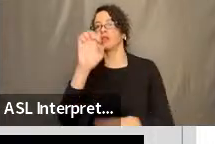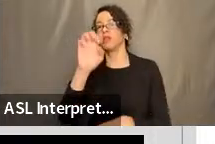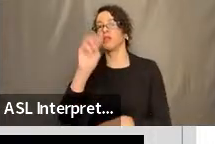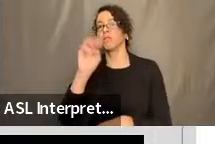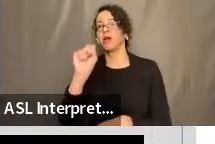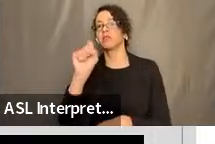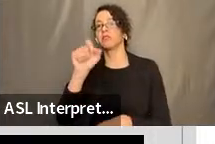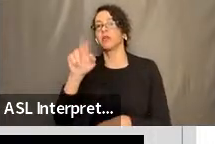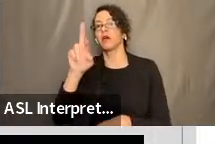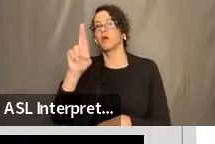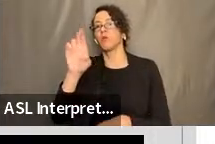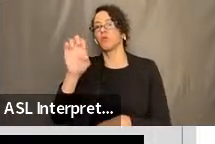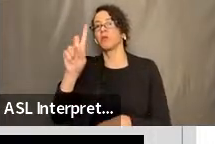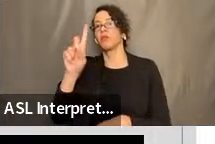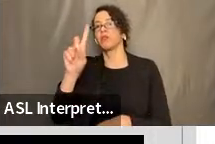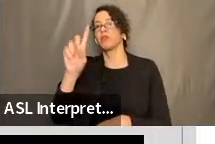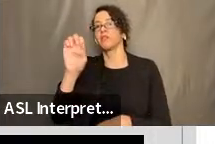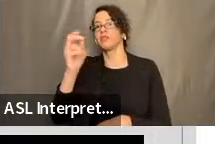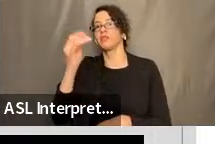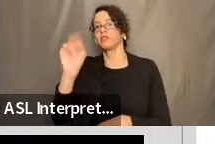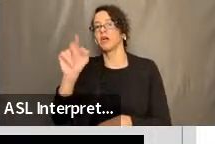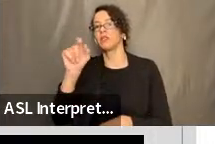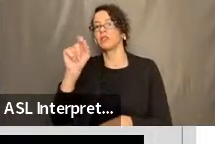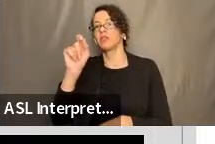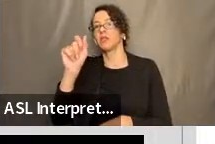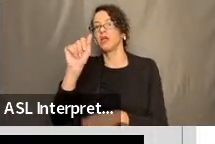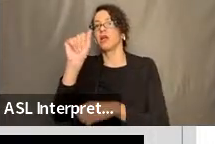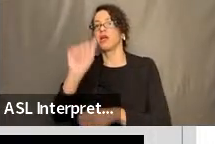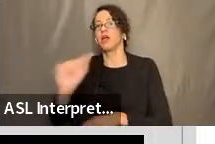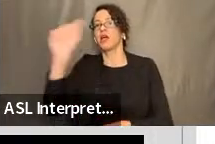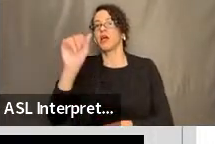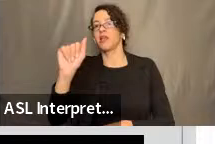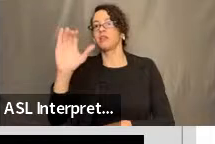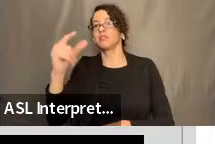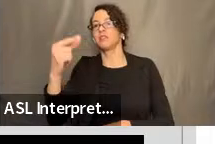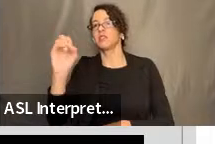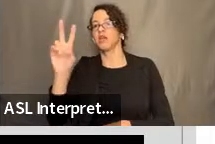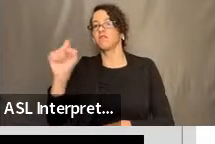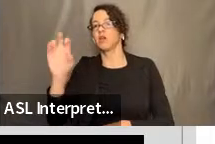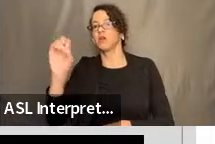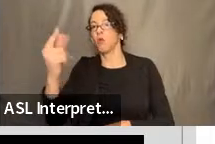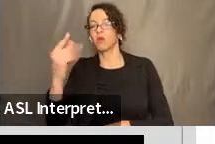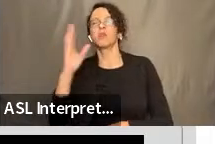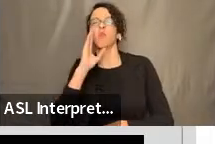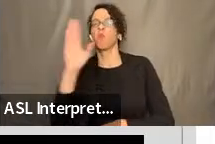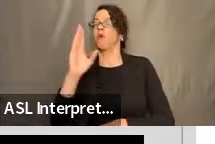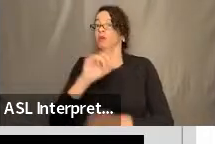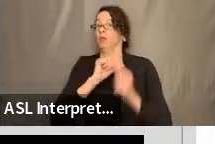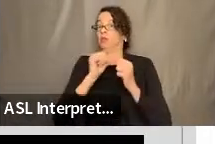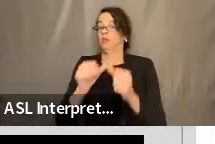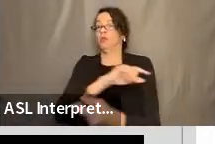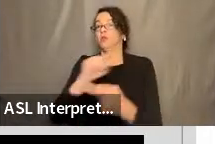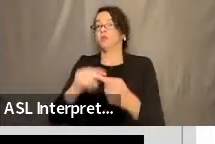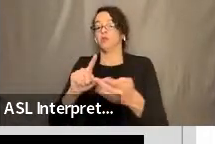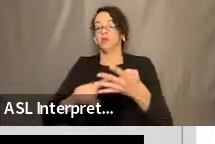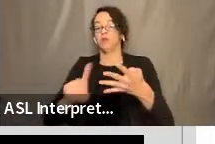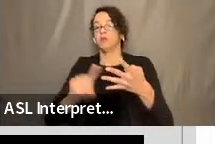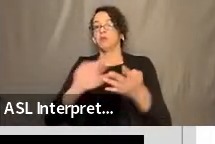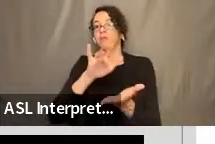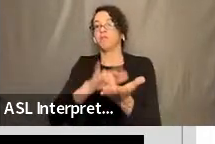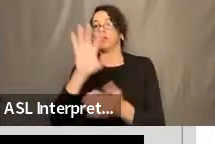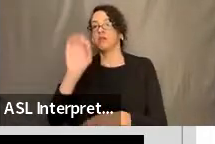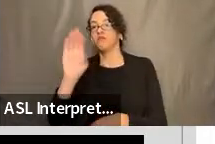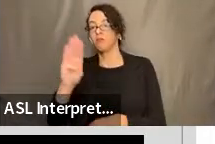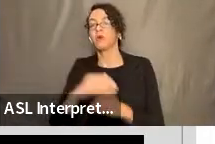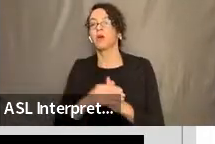ems.redesign@acgov.org. So that's through mid-February. And we will be hiring a consultant to help us with the actual procurement process